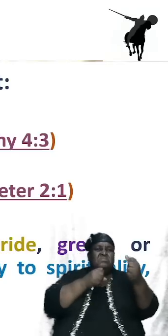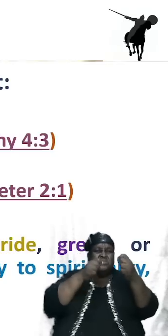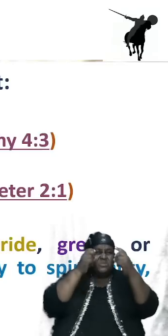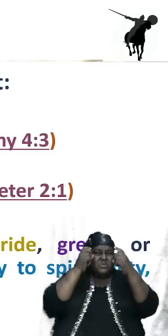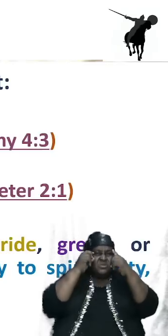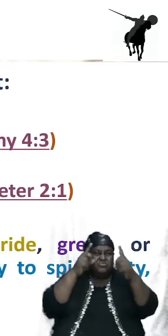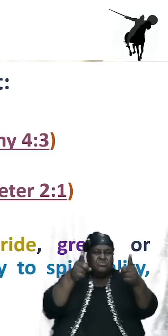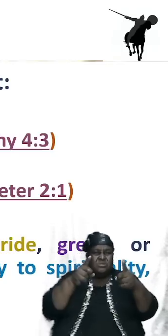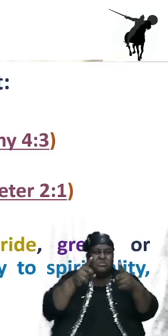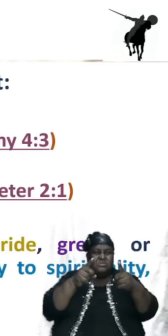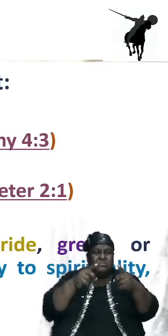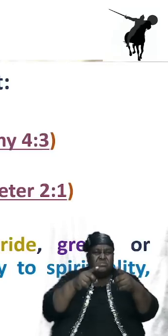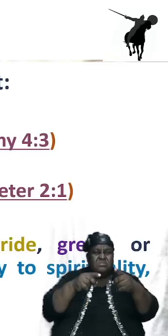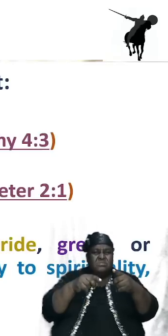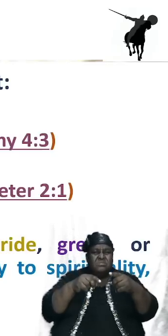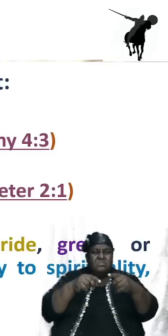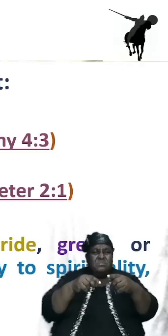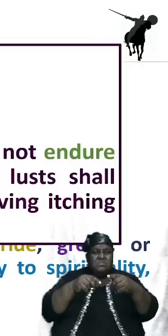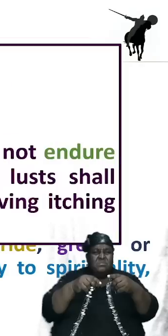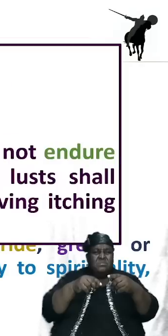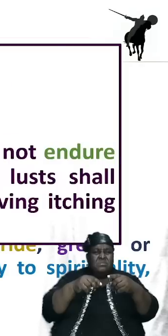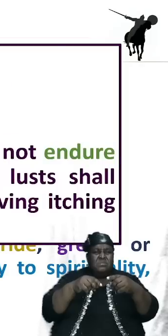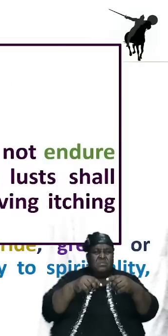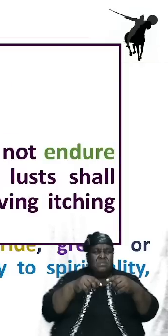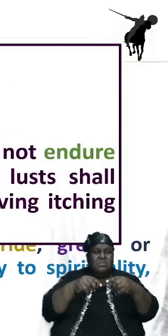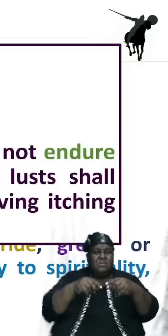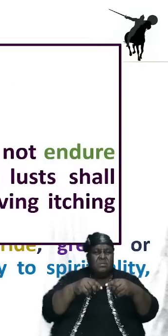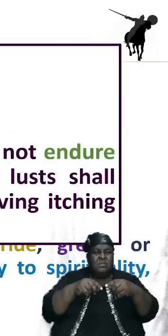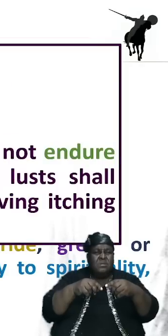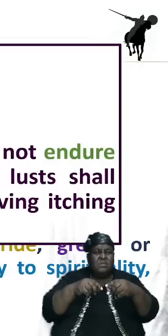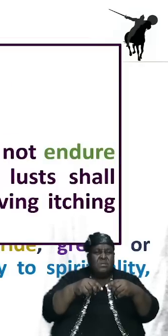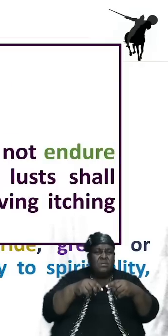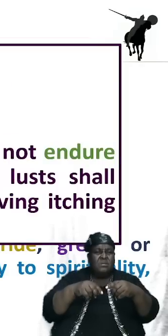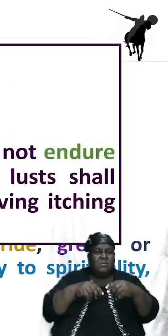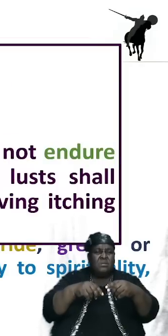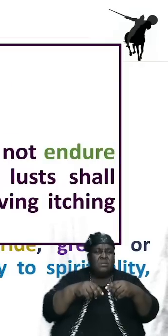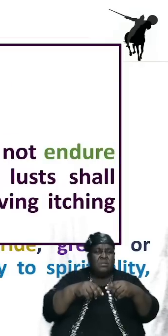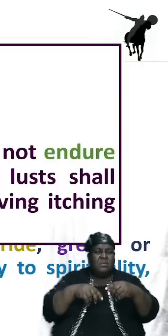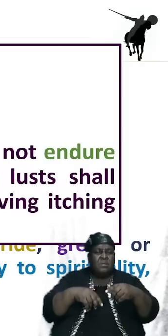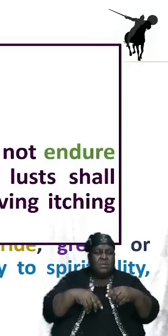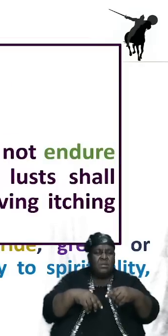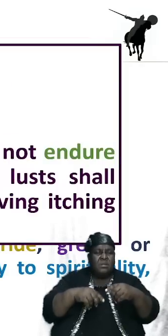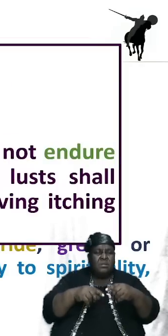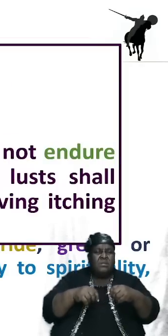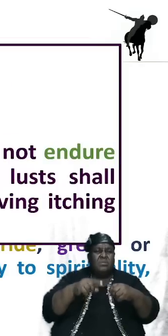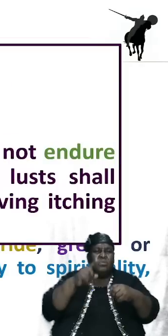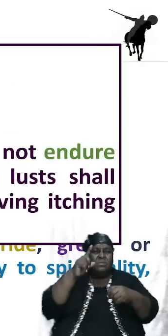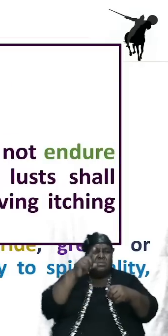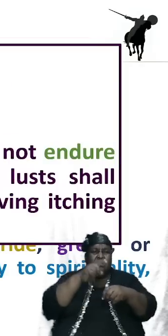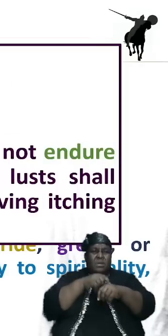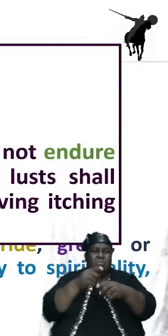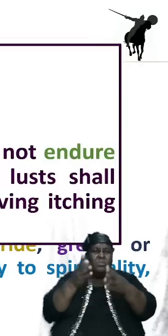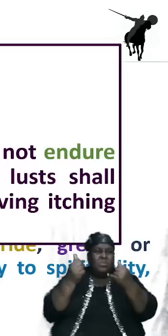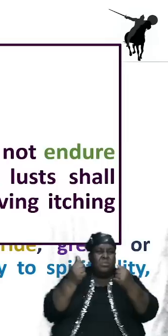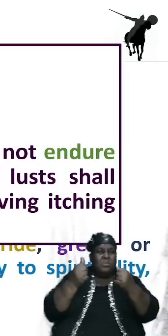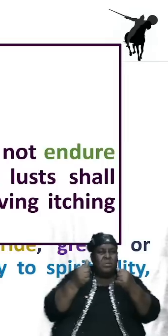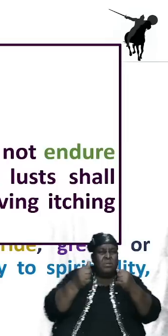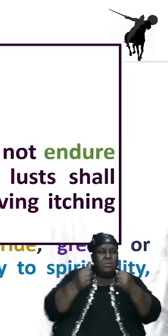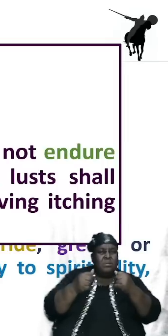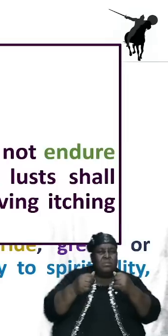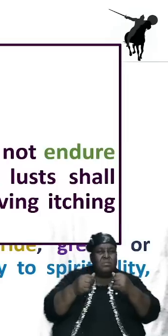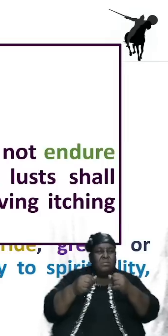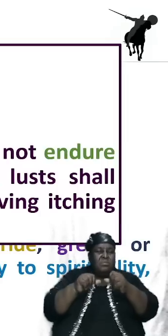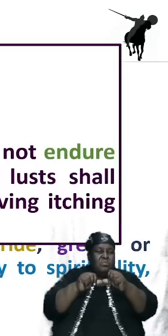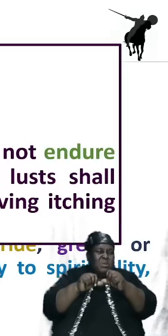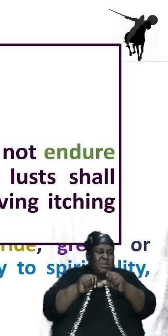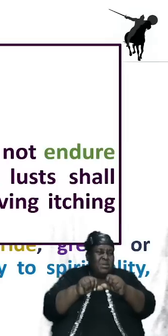And hear what Paul said to Timothy in 2 Timothy chapter 4, verse 3. For the time will come, and I said it earlier, when they will not